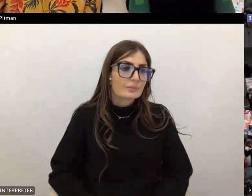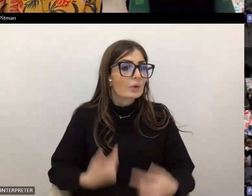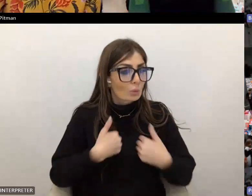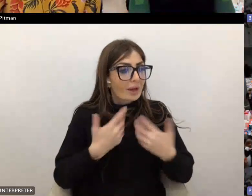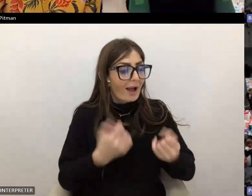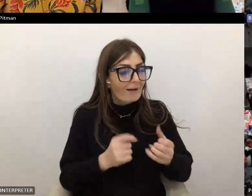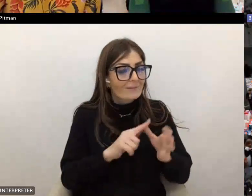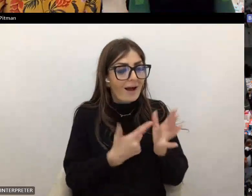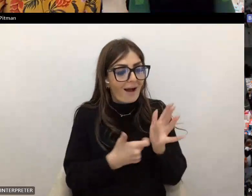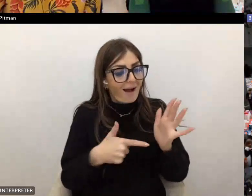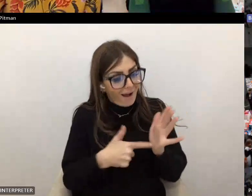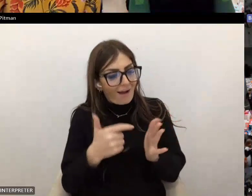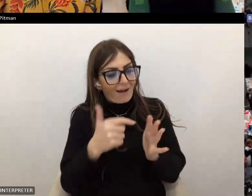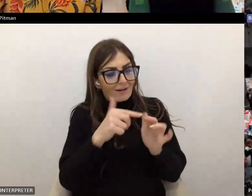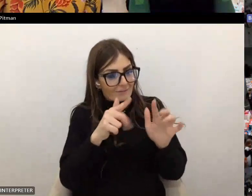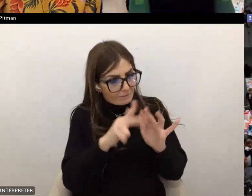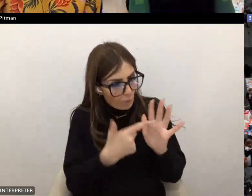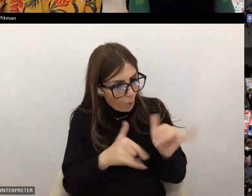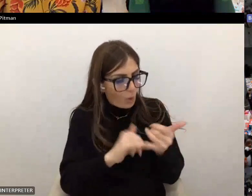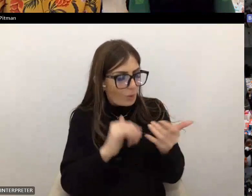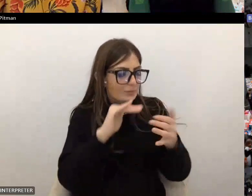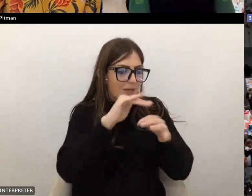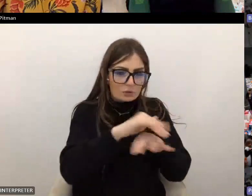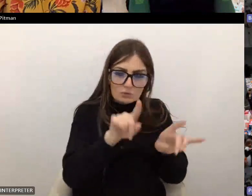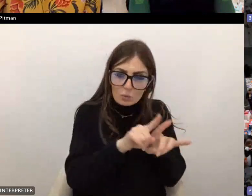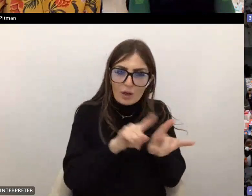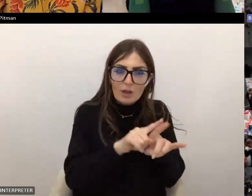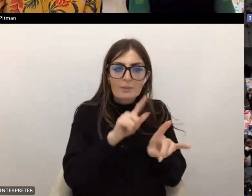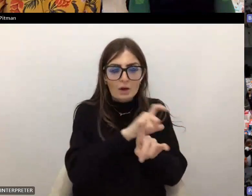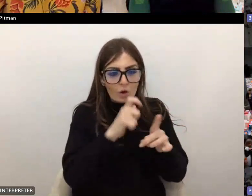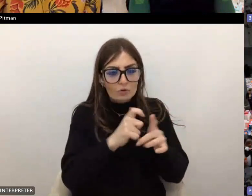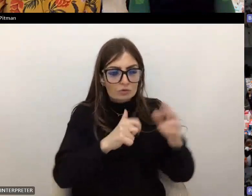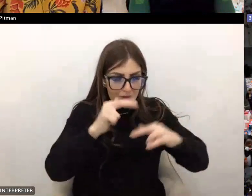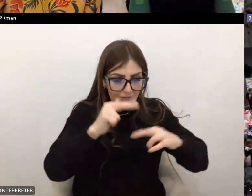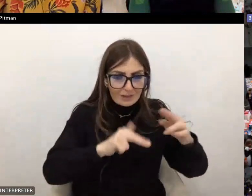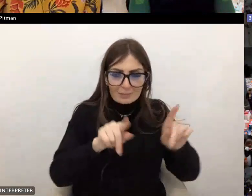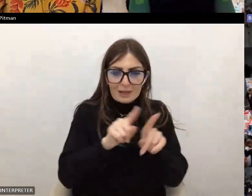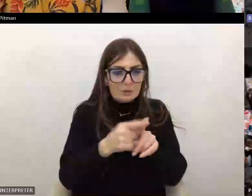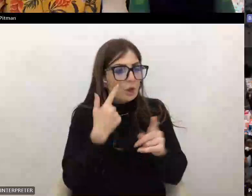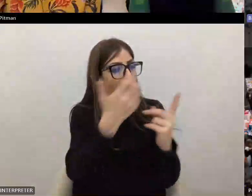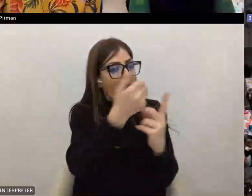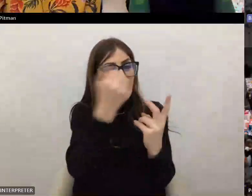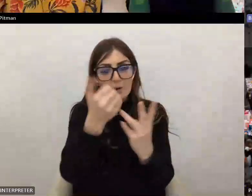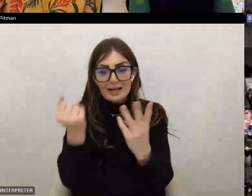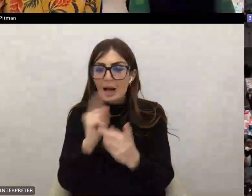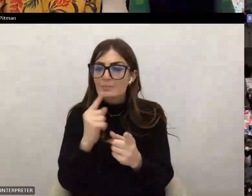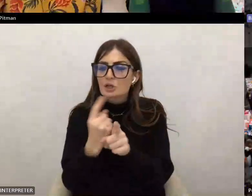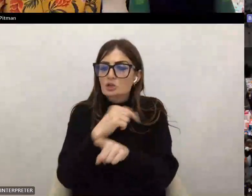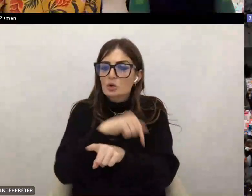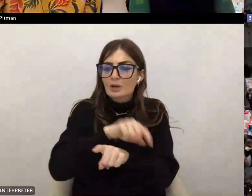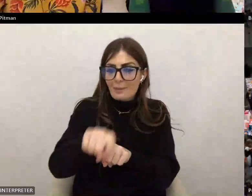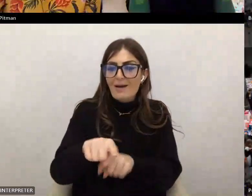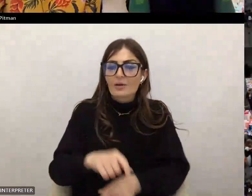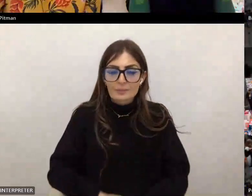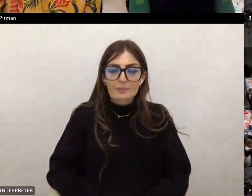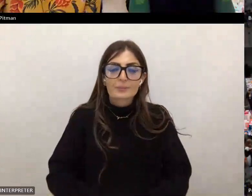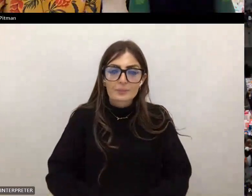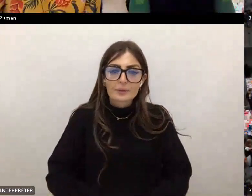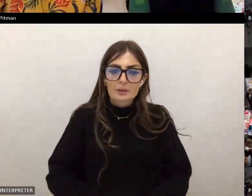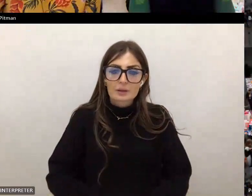around community arts and cultural development as well, which looks at those outcomes that you're speaking to in that comment here.